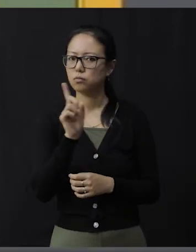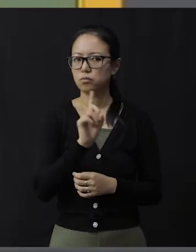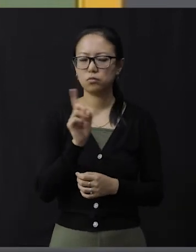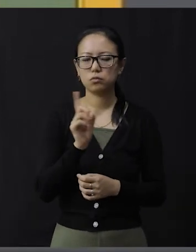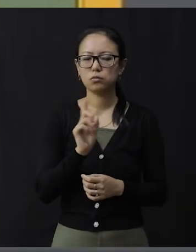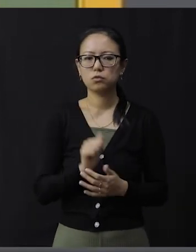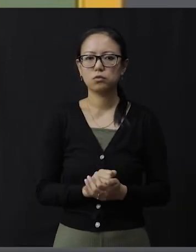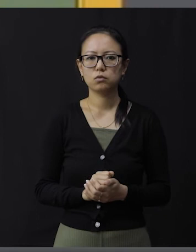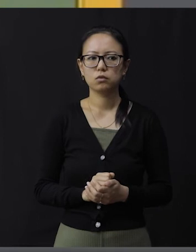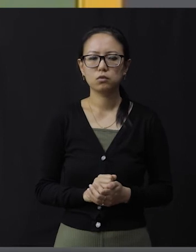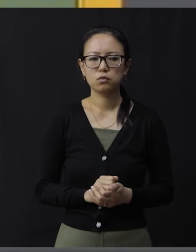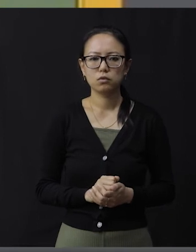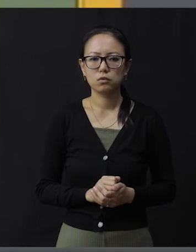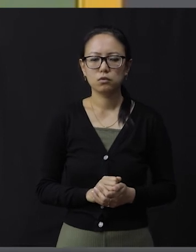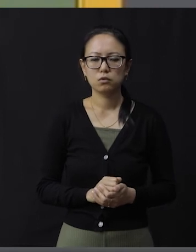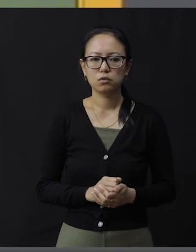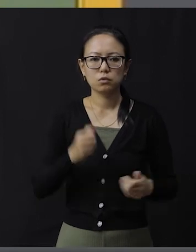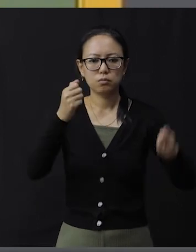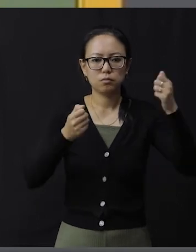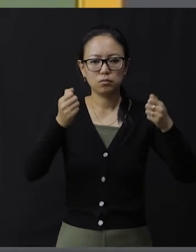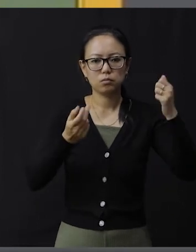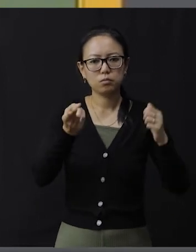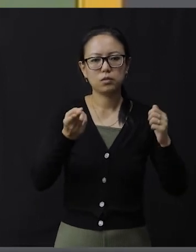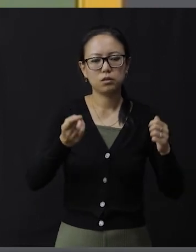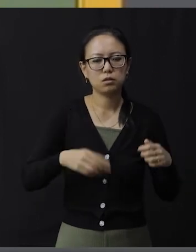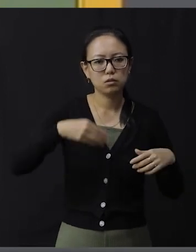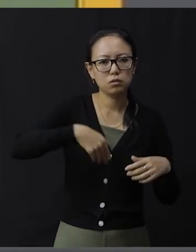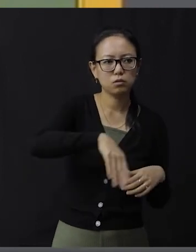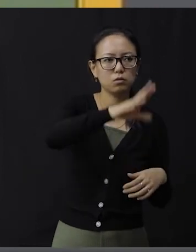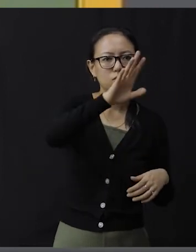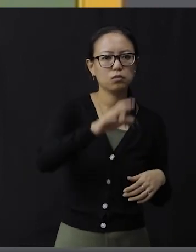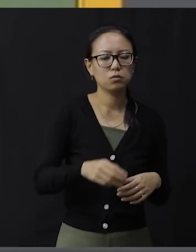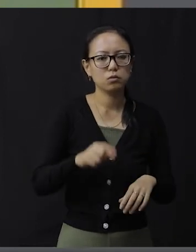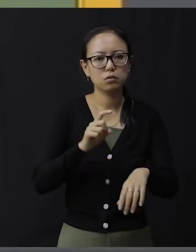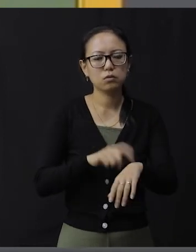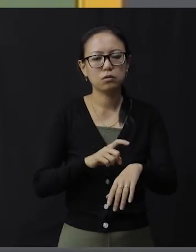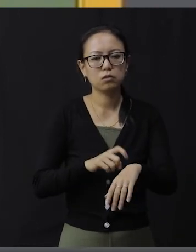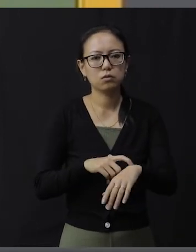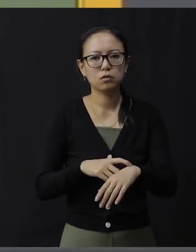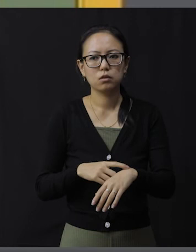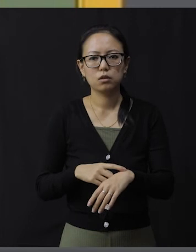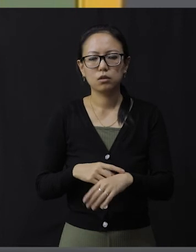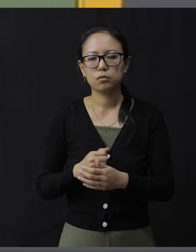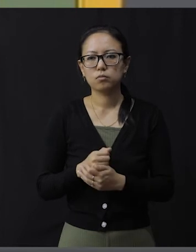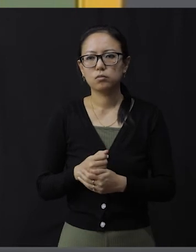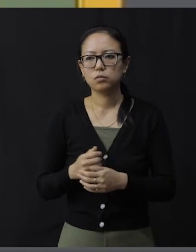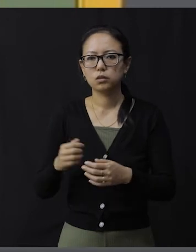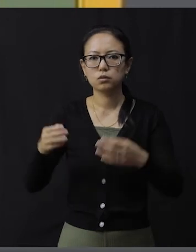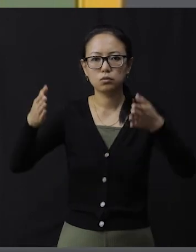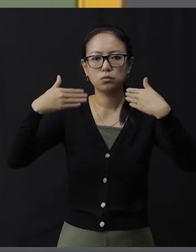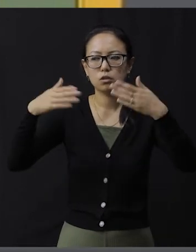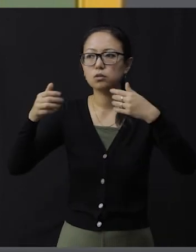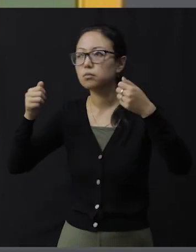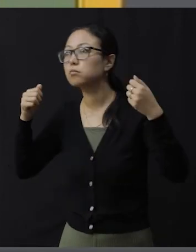the doors and windows of a moving bus, and you should not stick your heads and your hands out